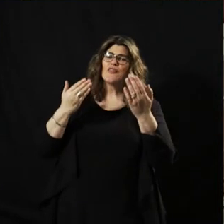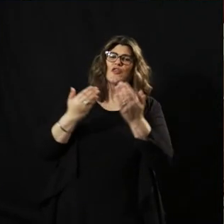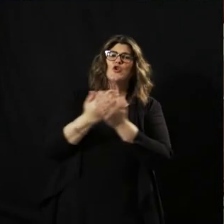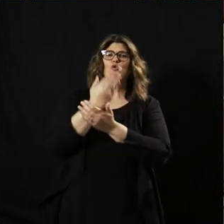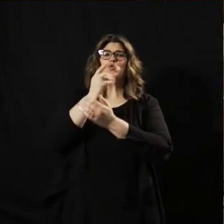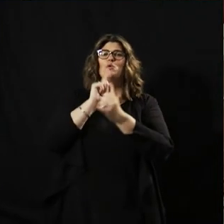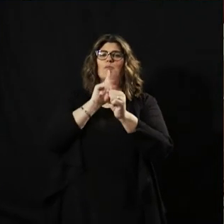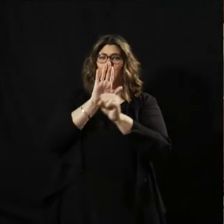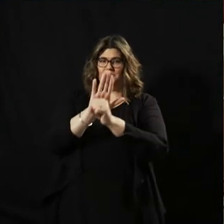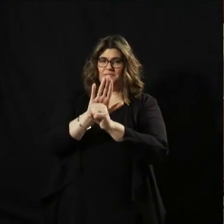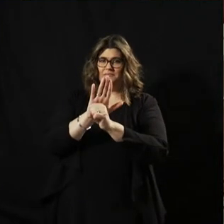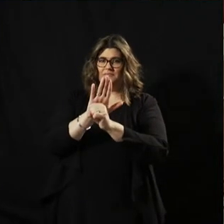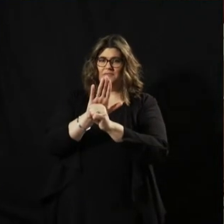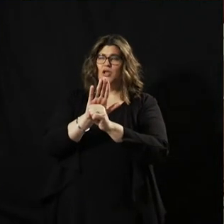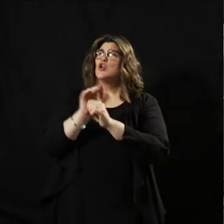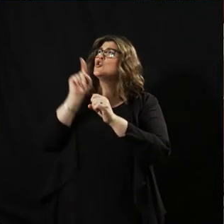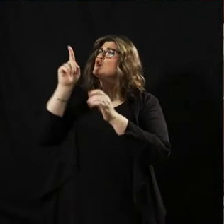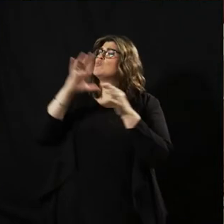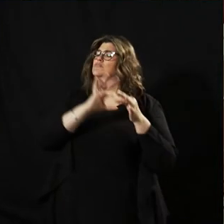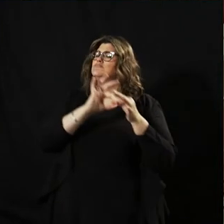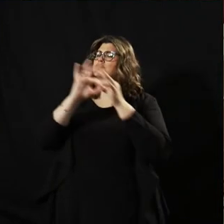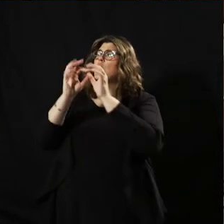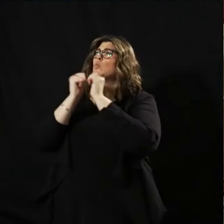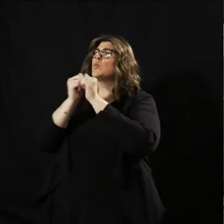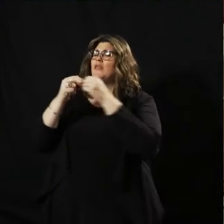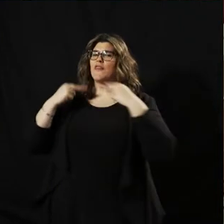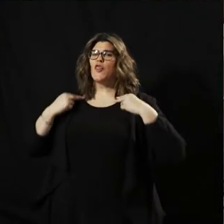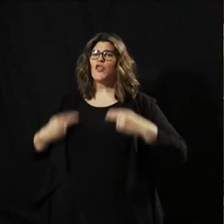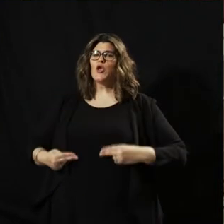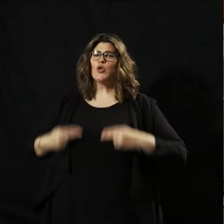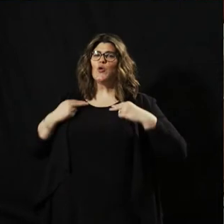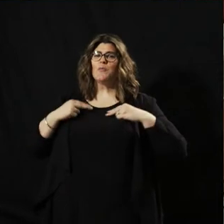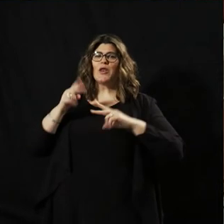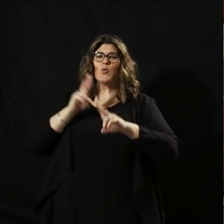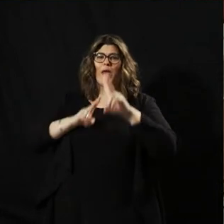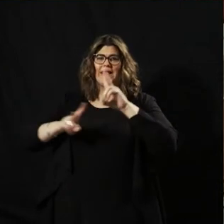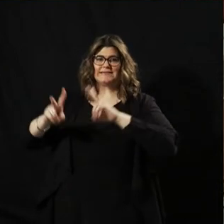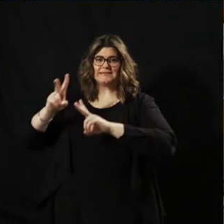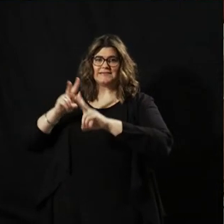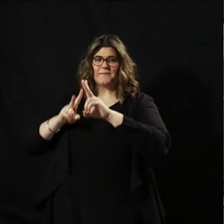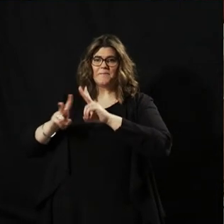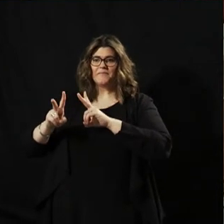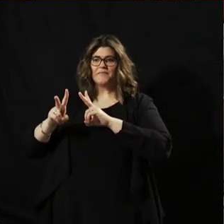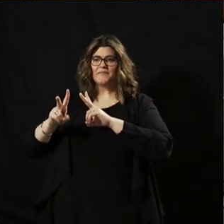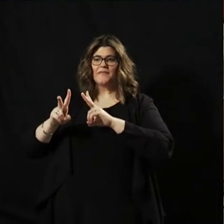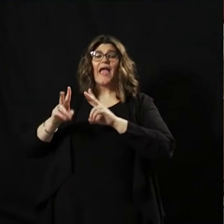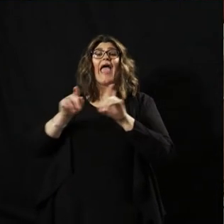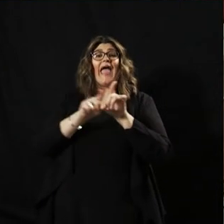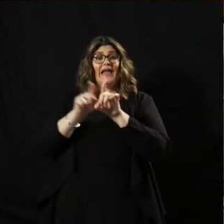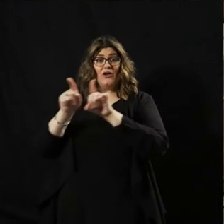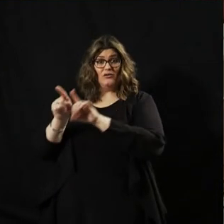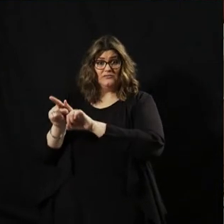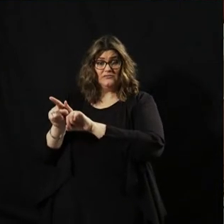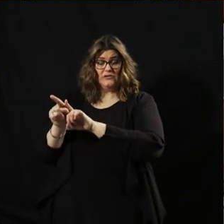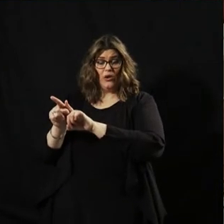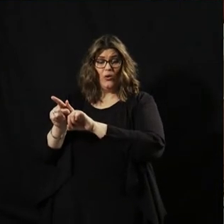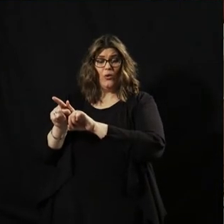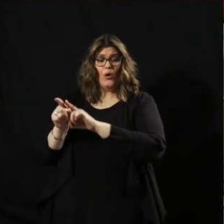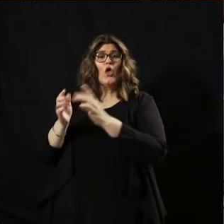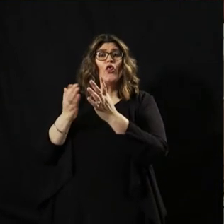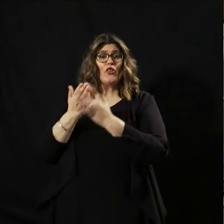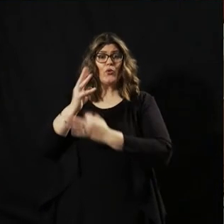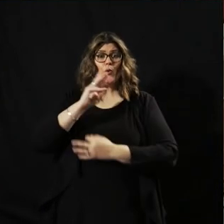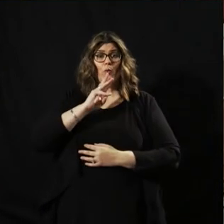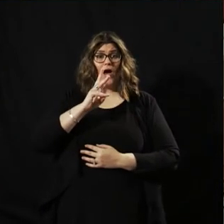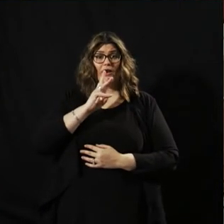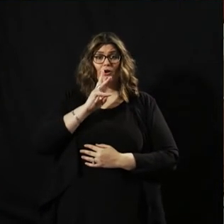to enter upon with the human race. And last of all, through water,